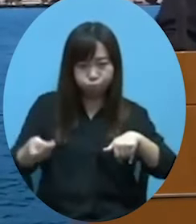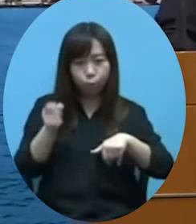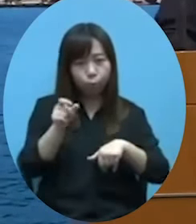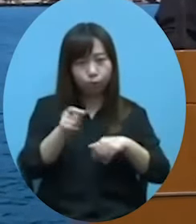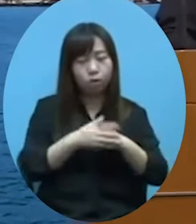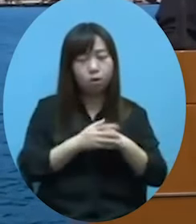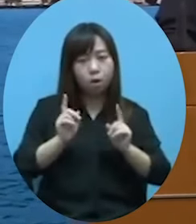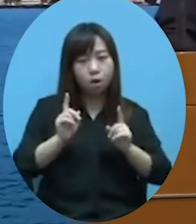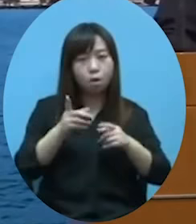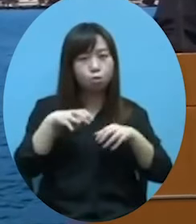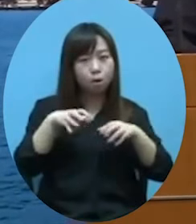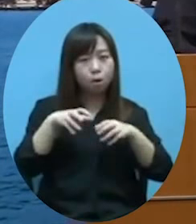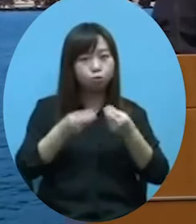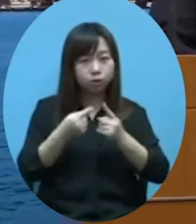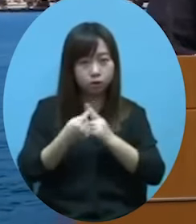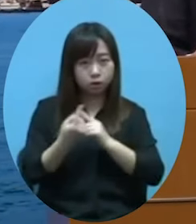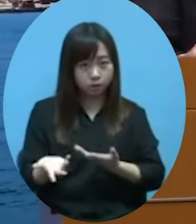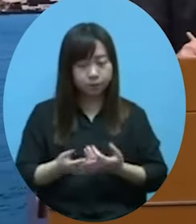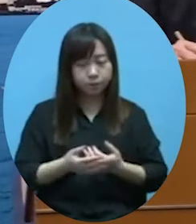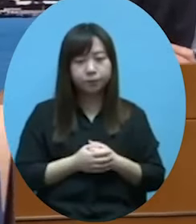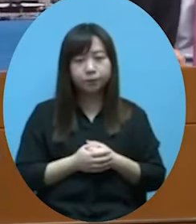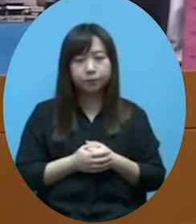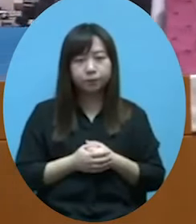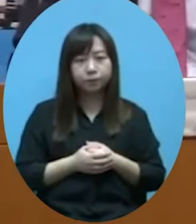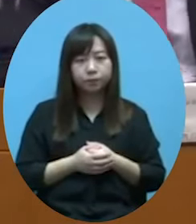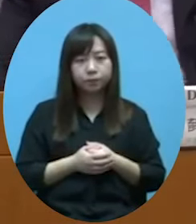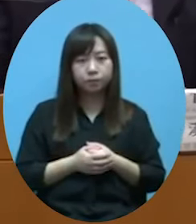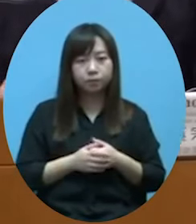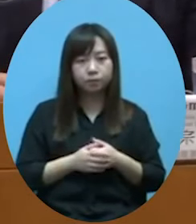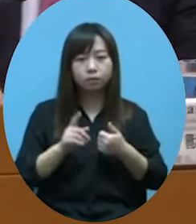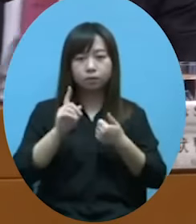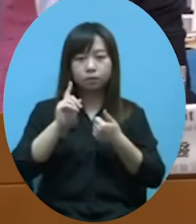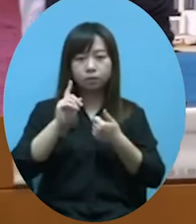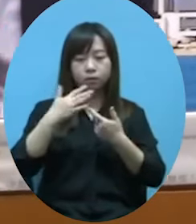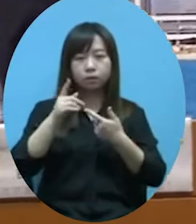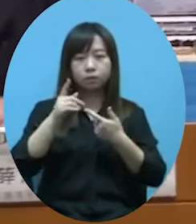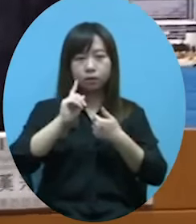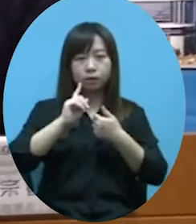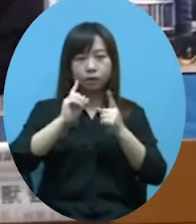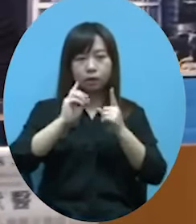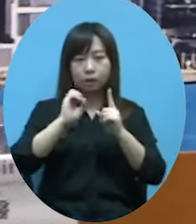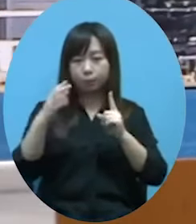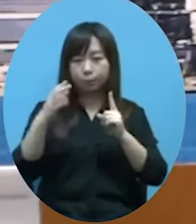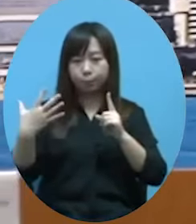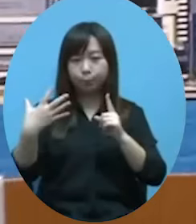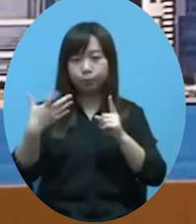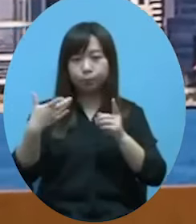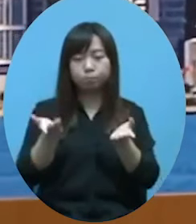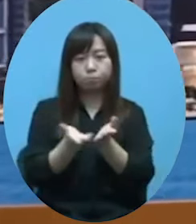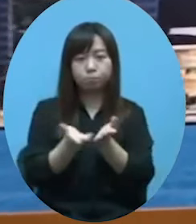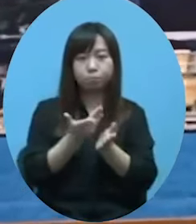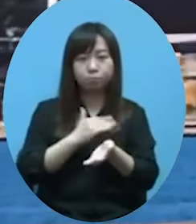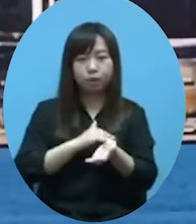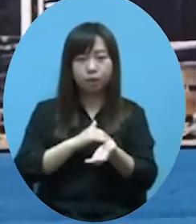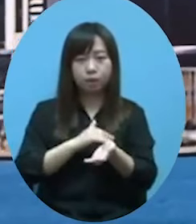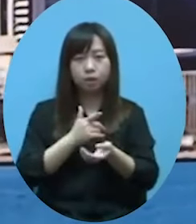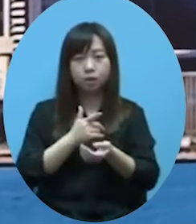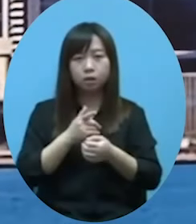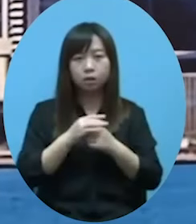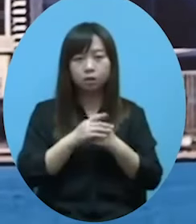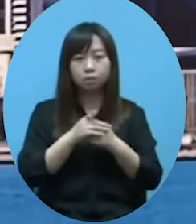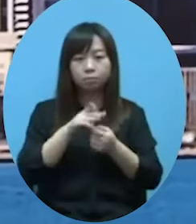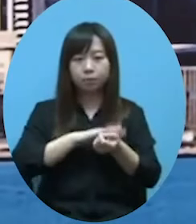so the 105 casethe recently confirmed casehad traveled to Indiathe western